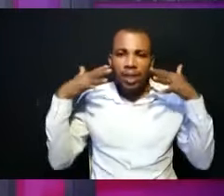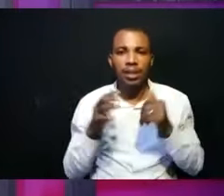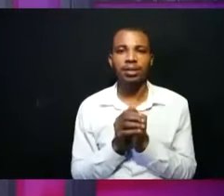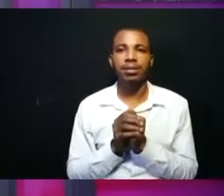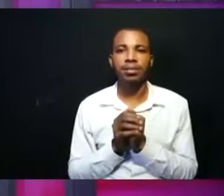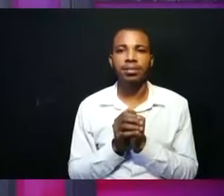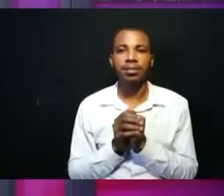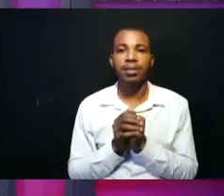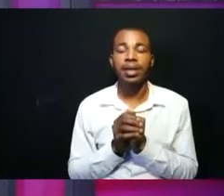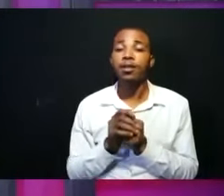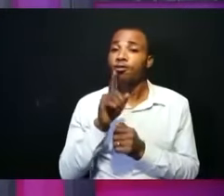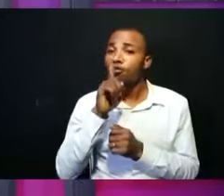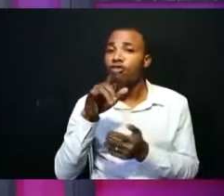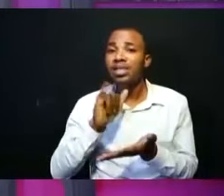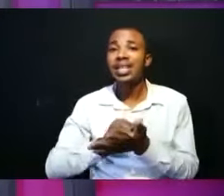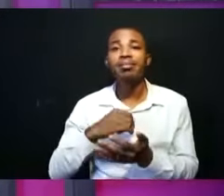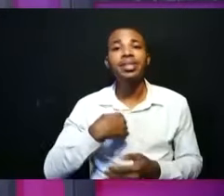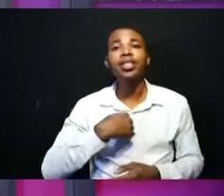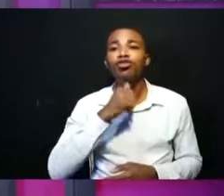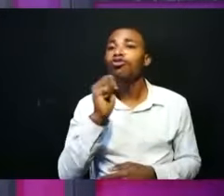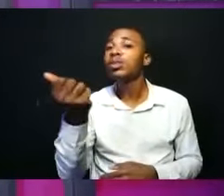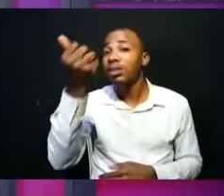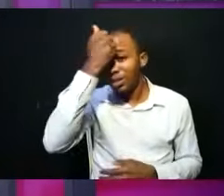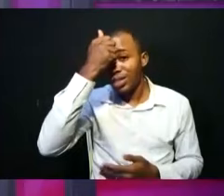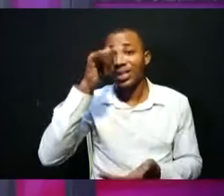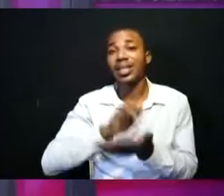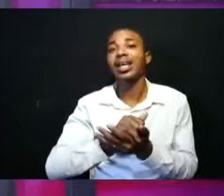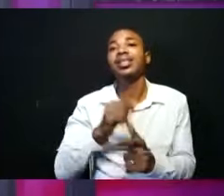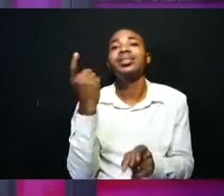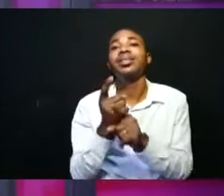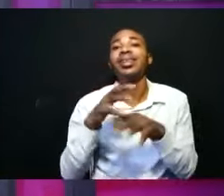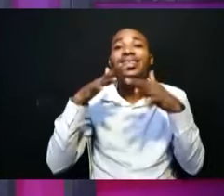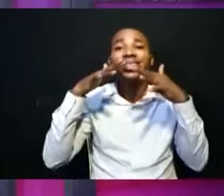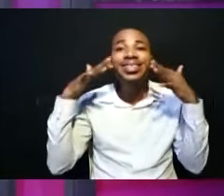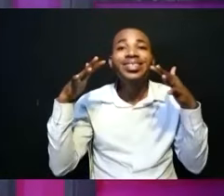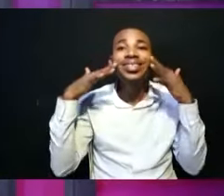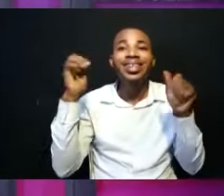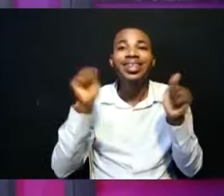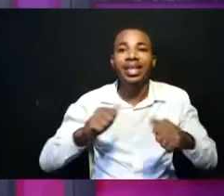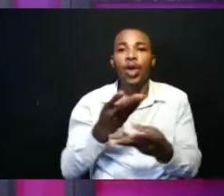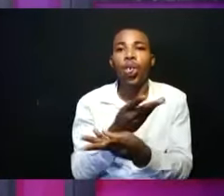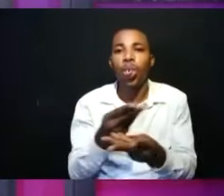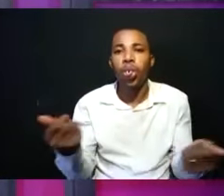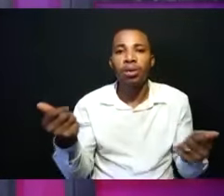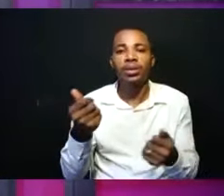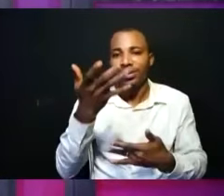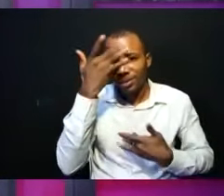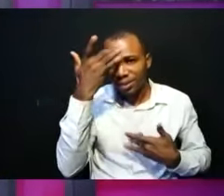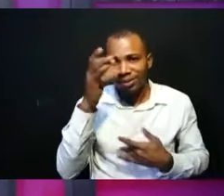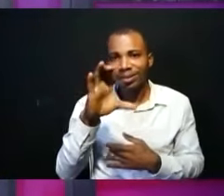I'm not so idiotic as to imagine that merely smiling can cure cancer.